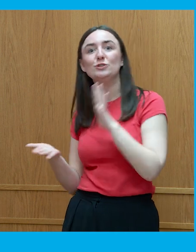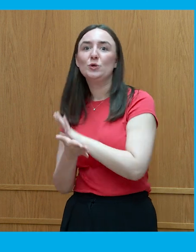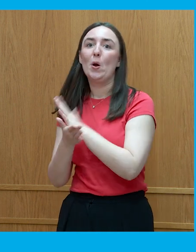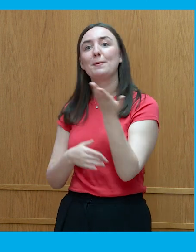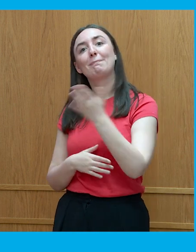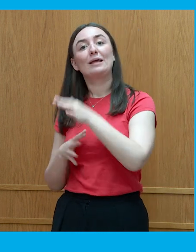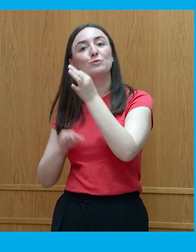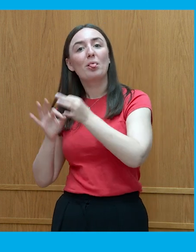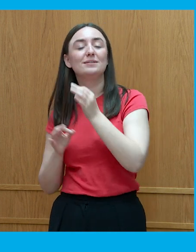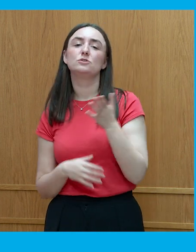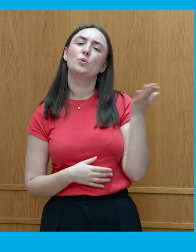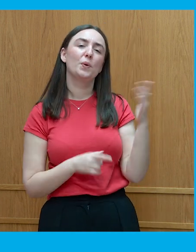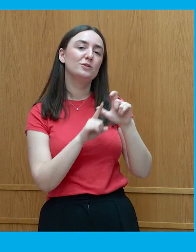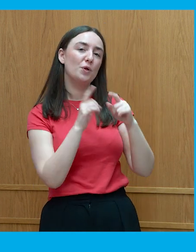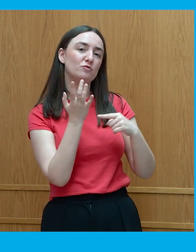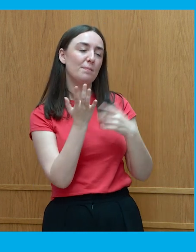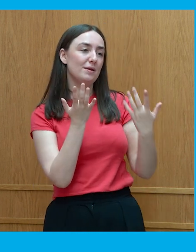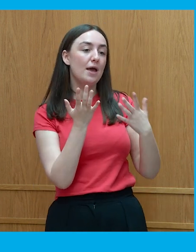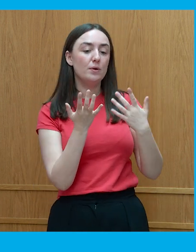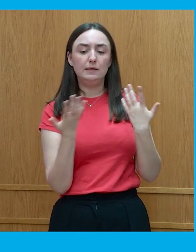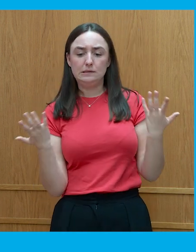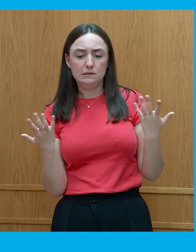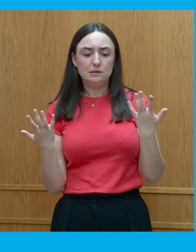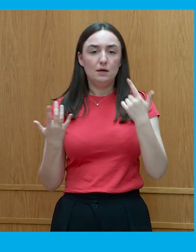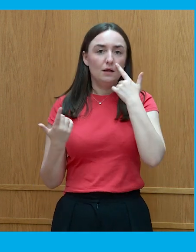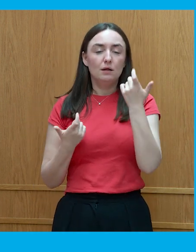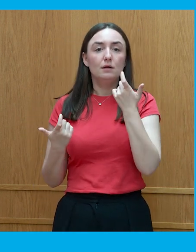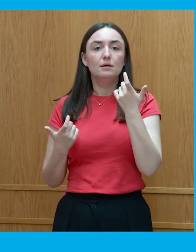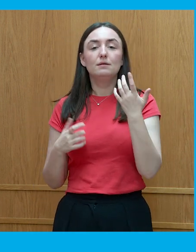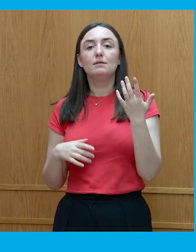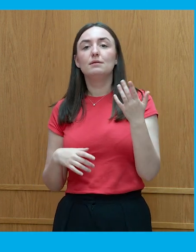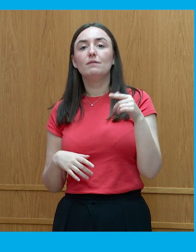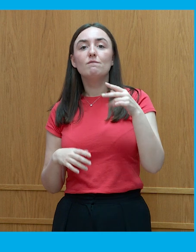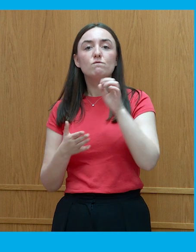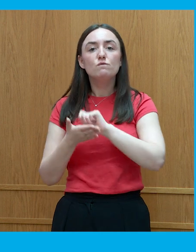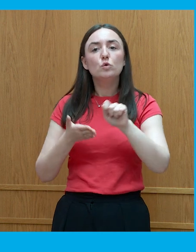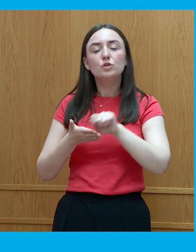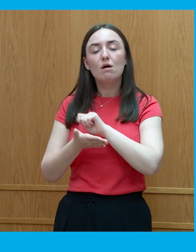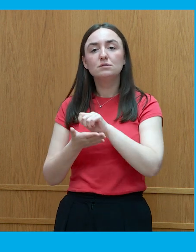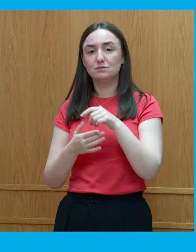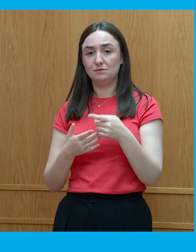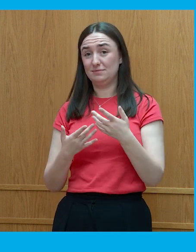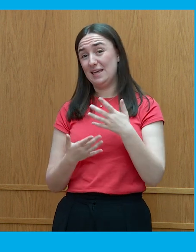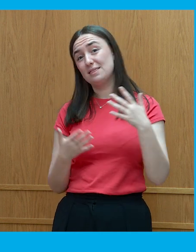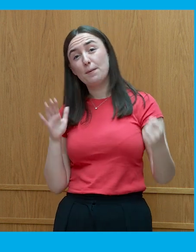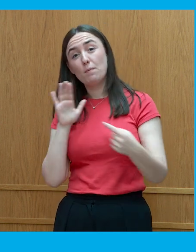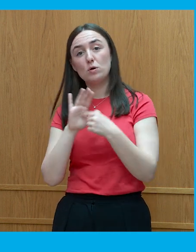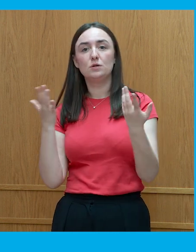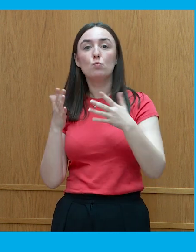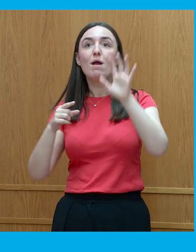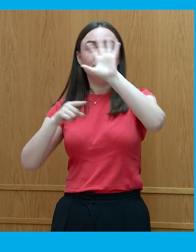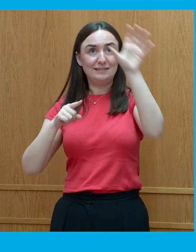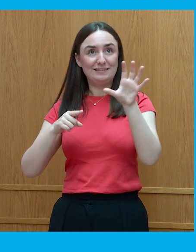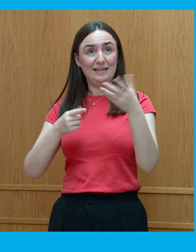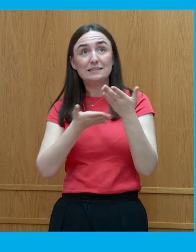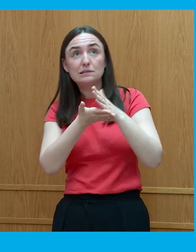looking to many voters, and the independents are the ones that are pretty significant here, especially in the swing states. That he's the one that